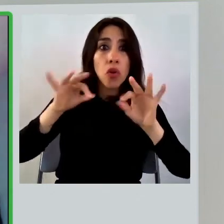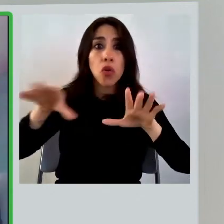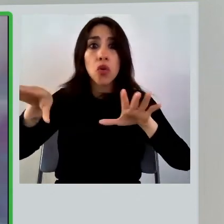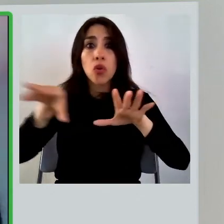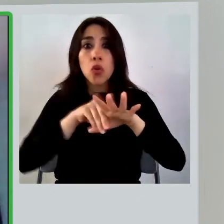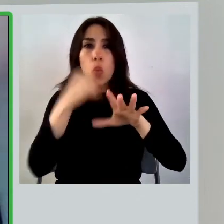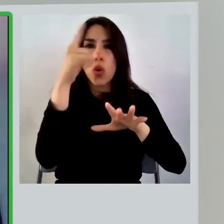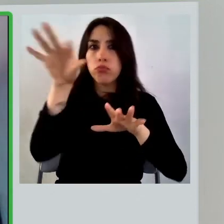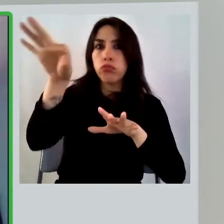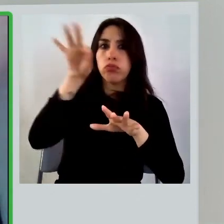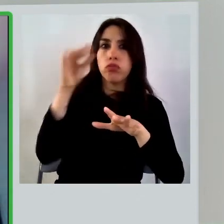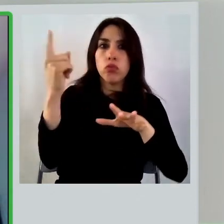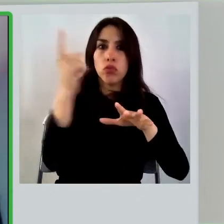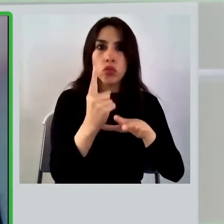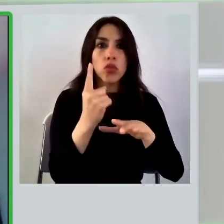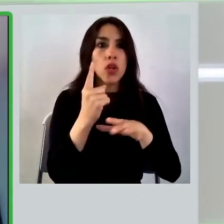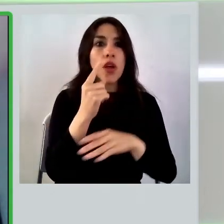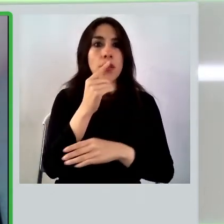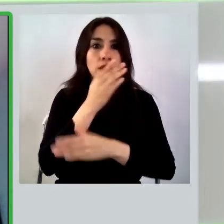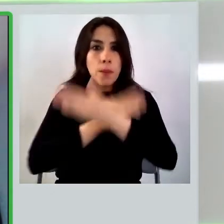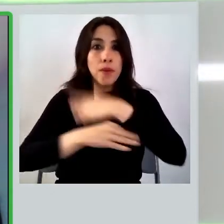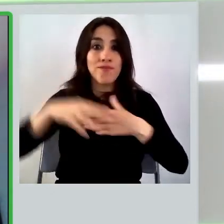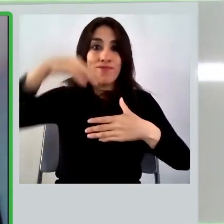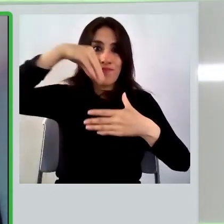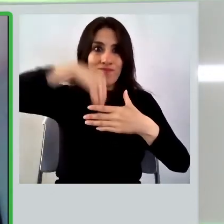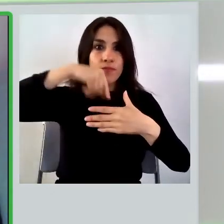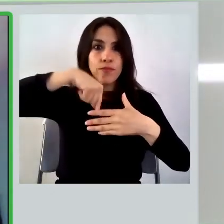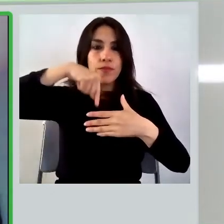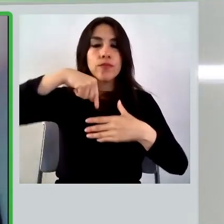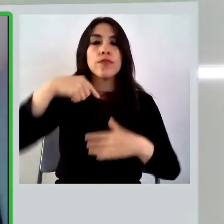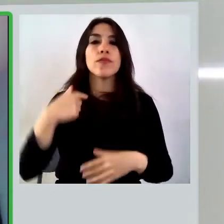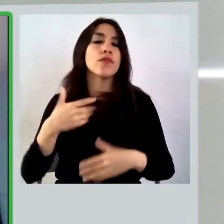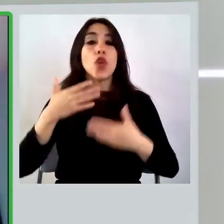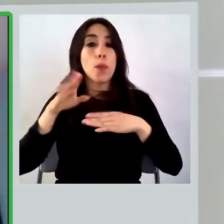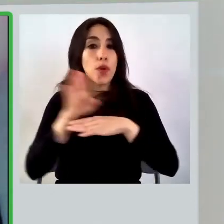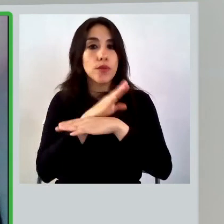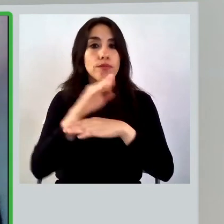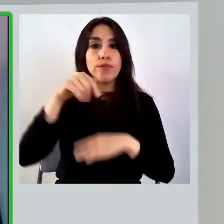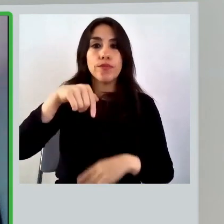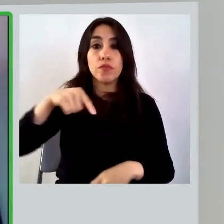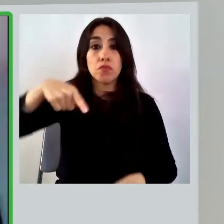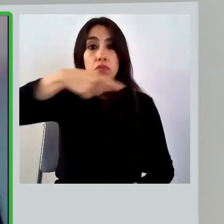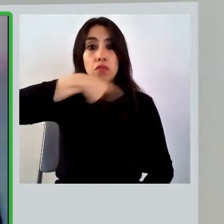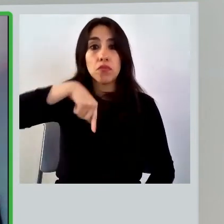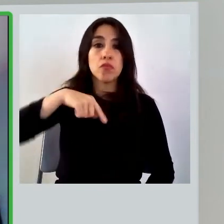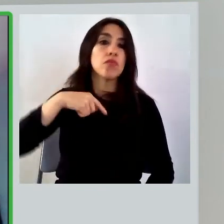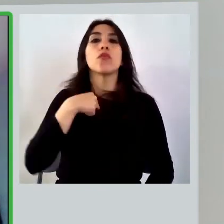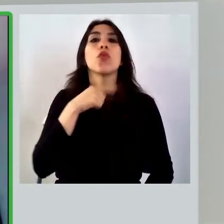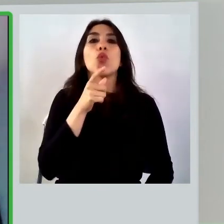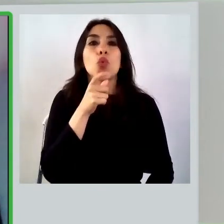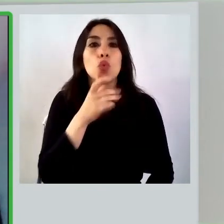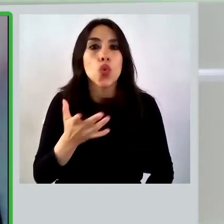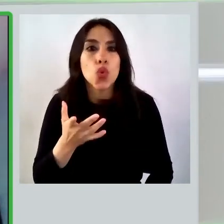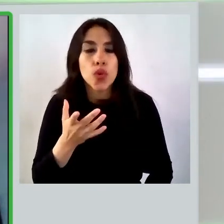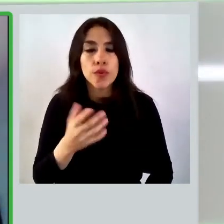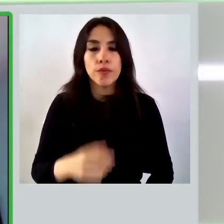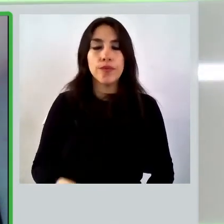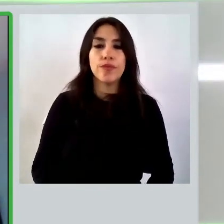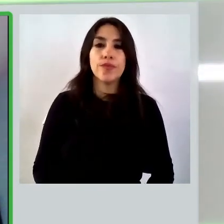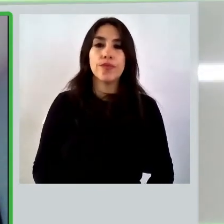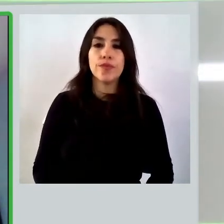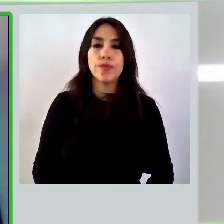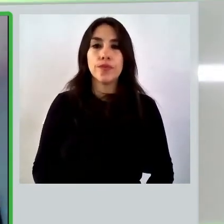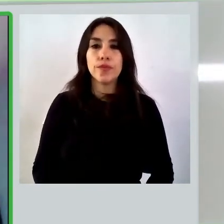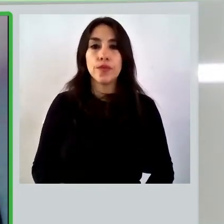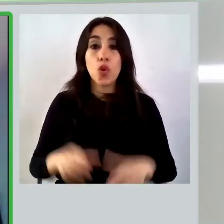alongside Disability In and the American Association of Persons with Disabilities, right? We found that those organizations who were more advanced in